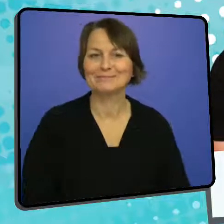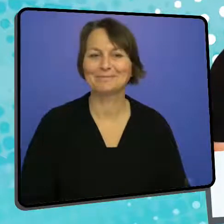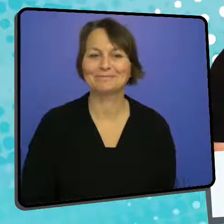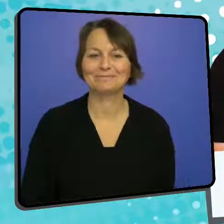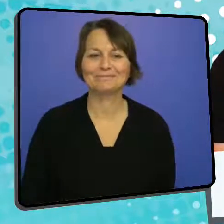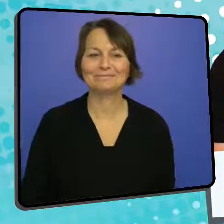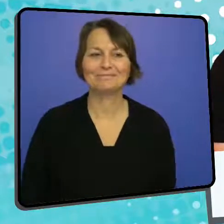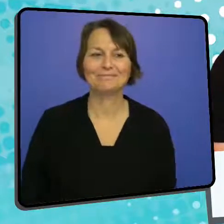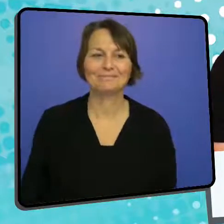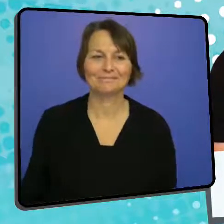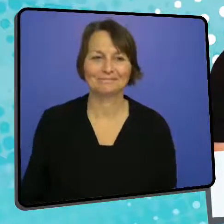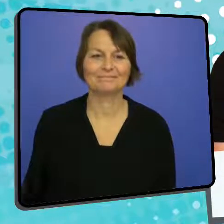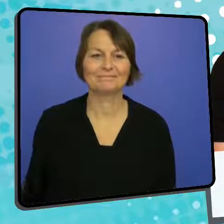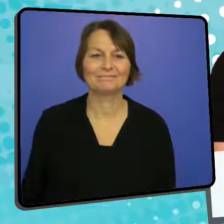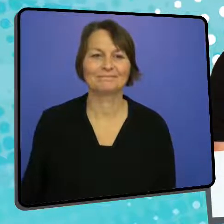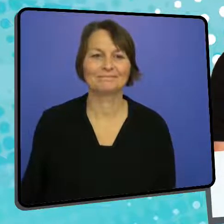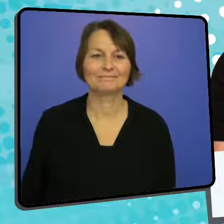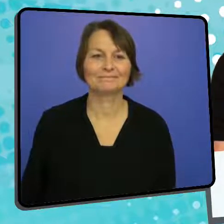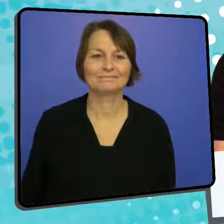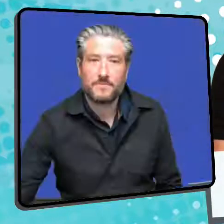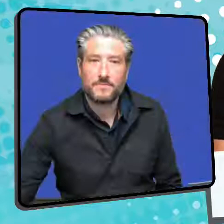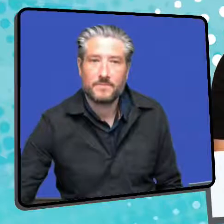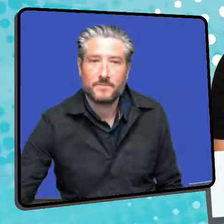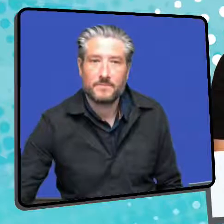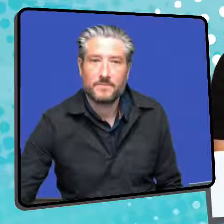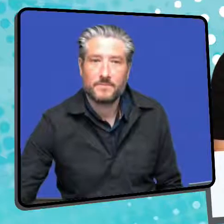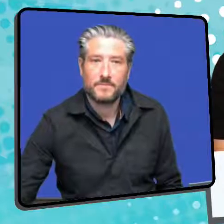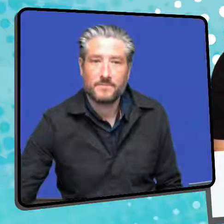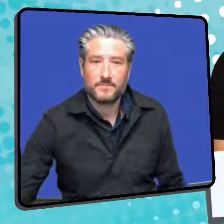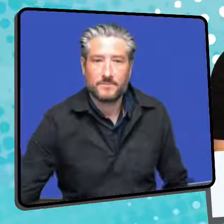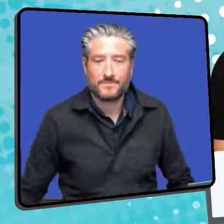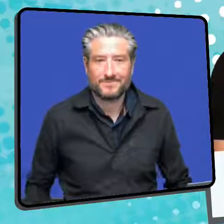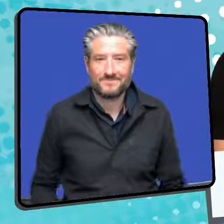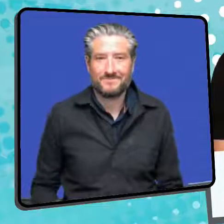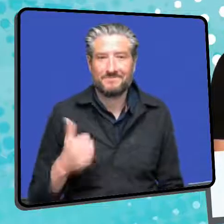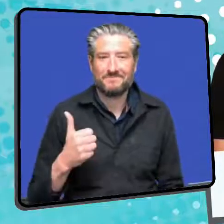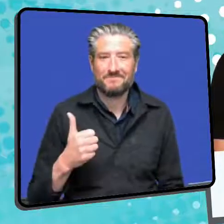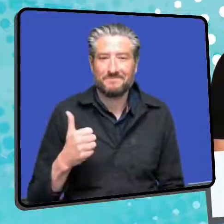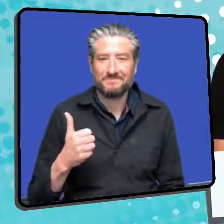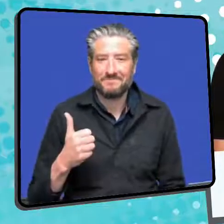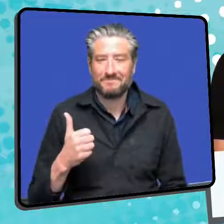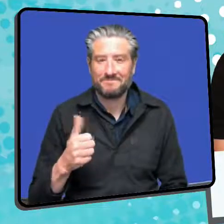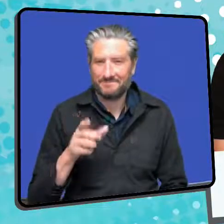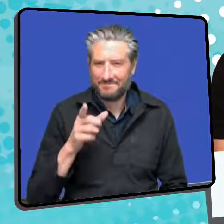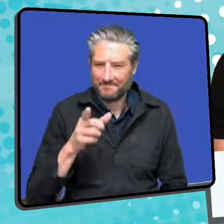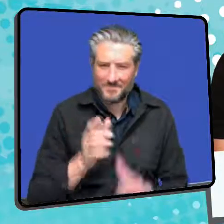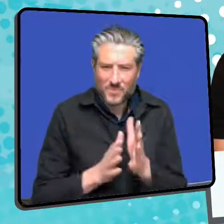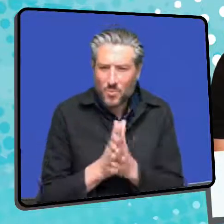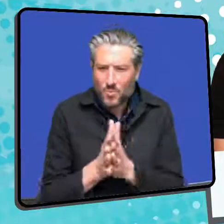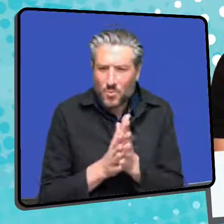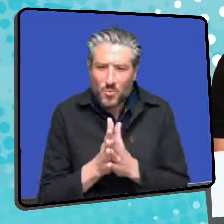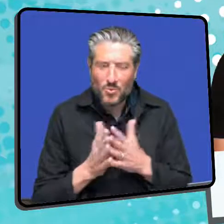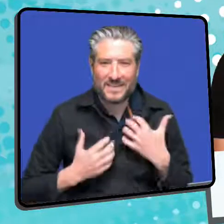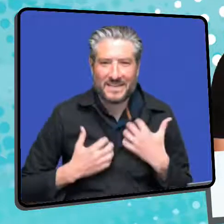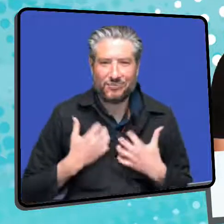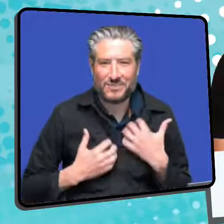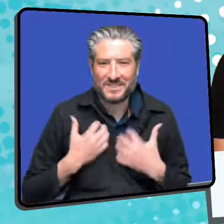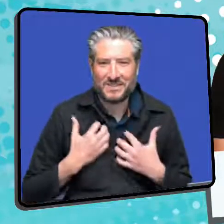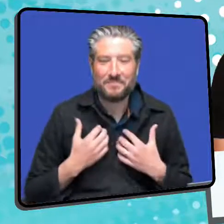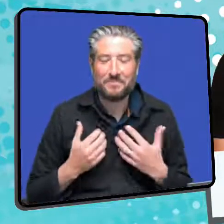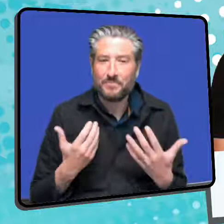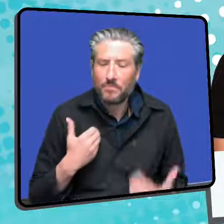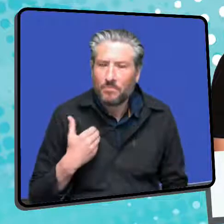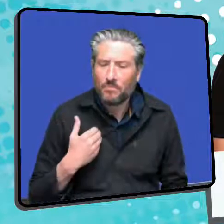Oh, I love that. That's so interesting. And then the other question I had for you, because that is kind of, as I was thinking about, right, those